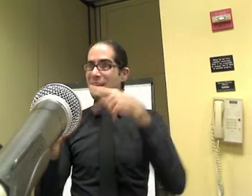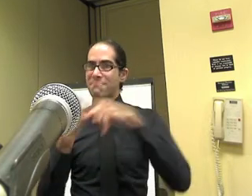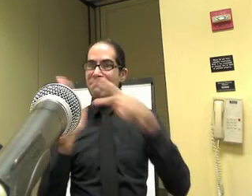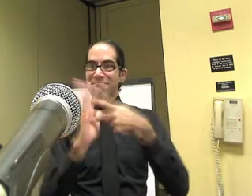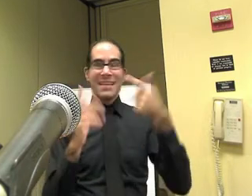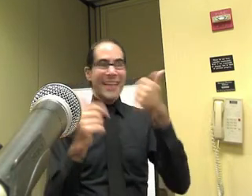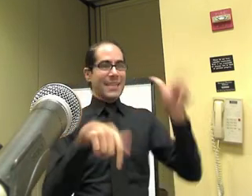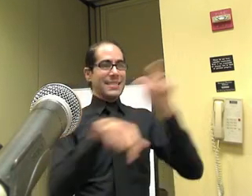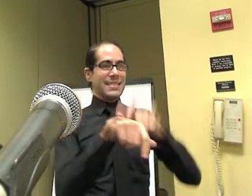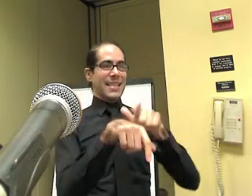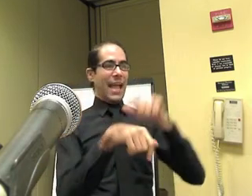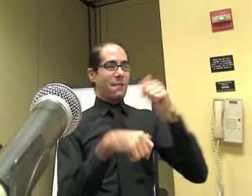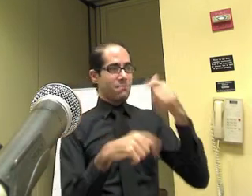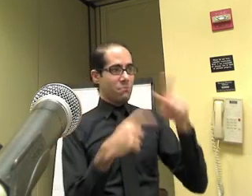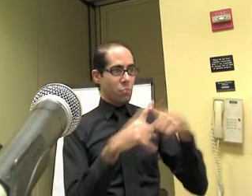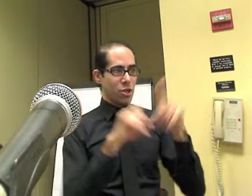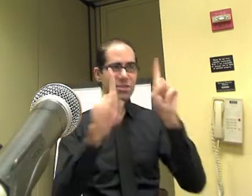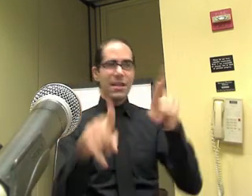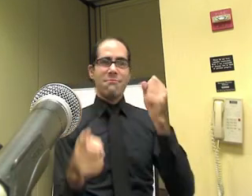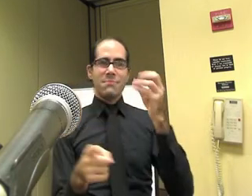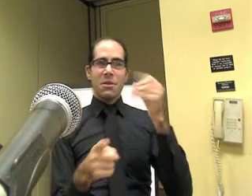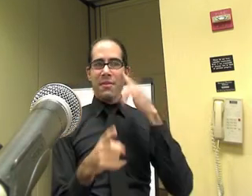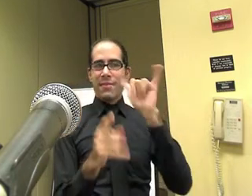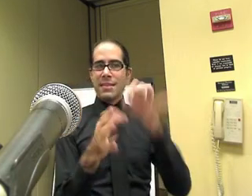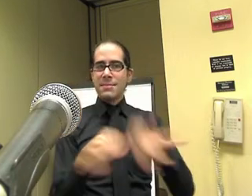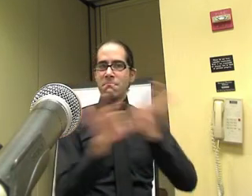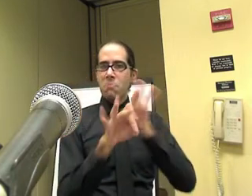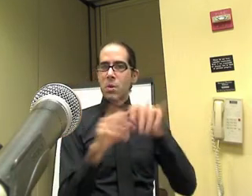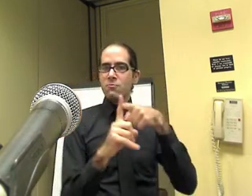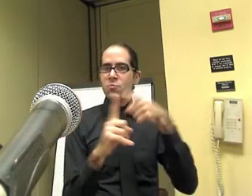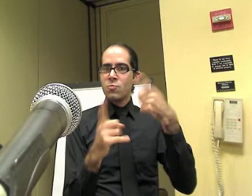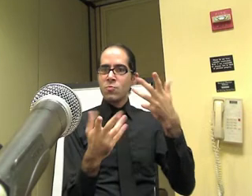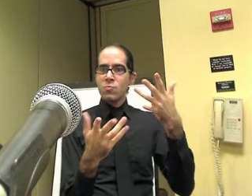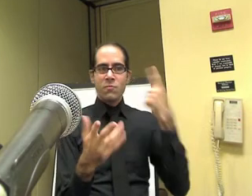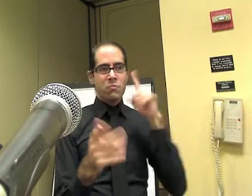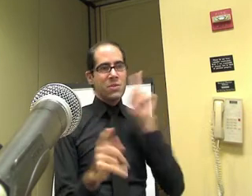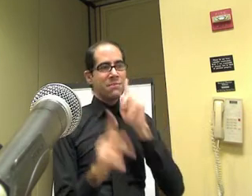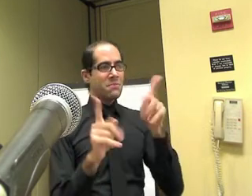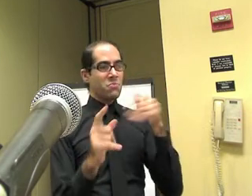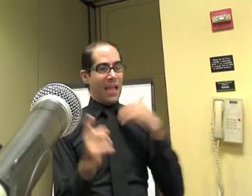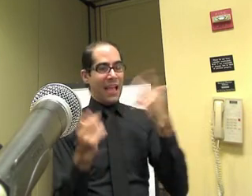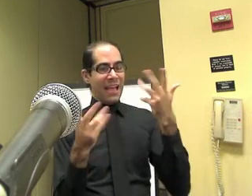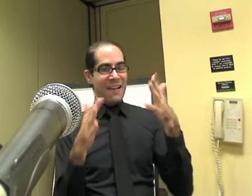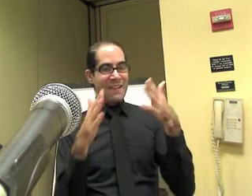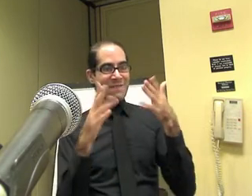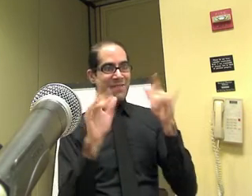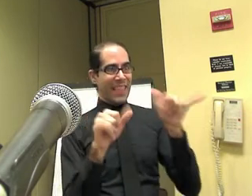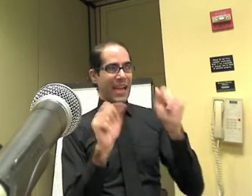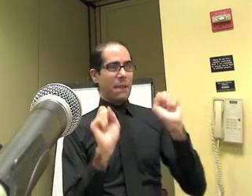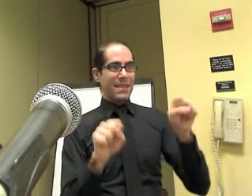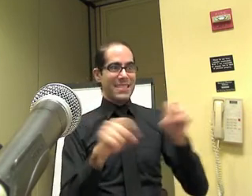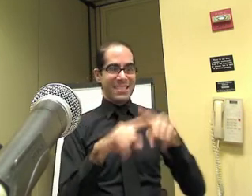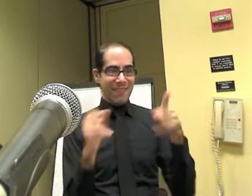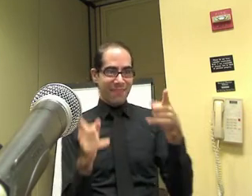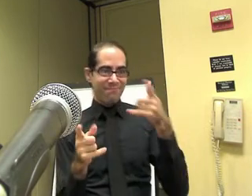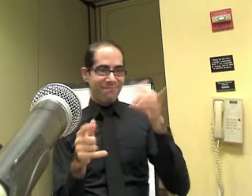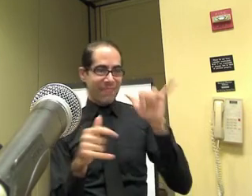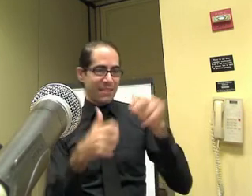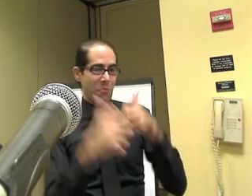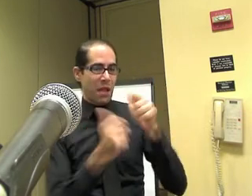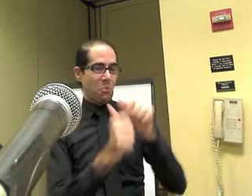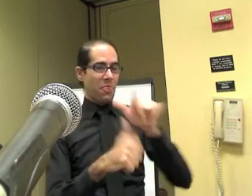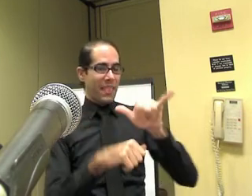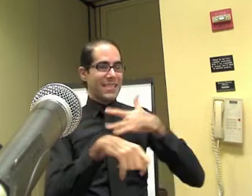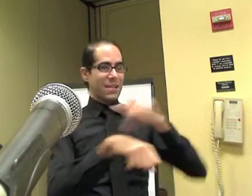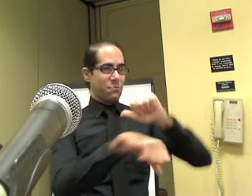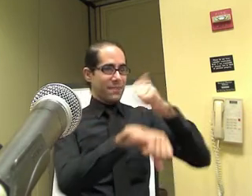And that is just like everyone else, being able to come when you want to, whatever time you want to, and not have a specific